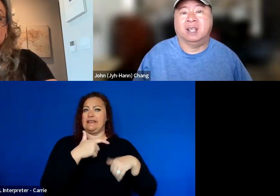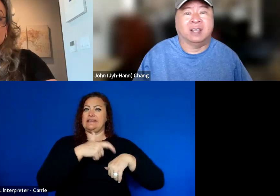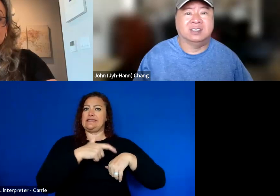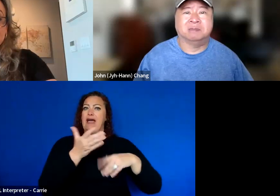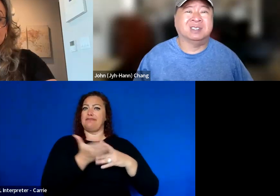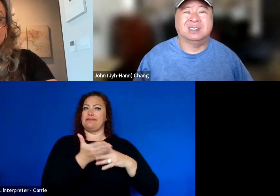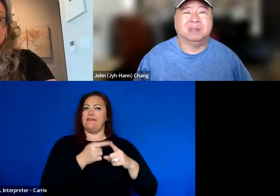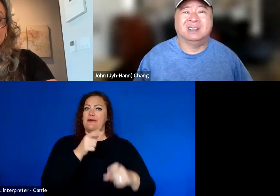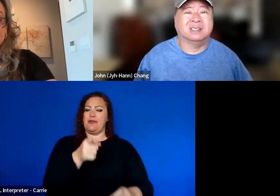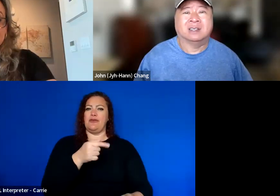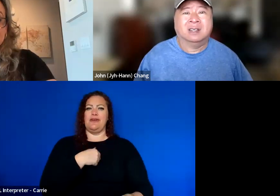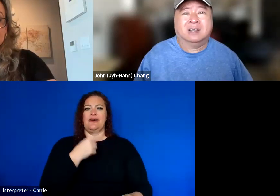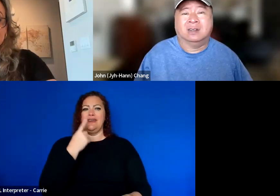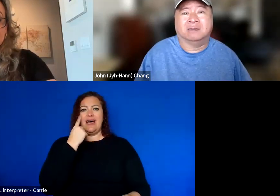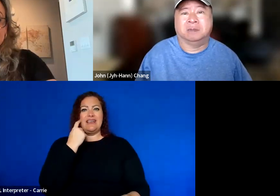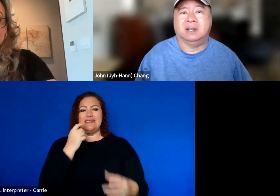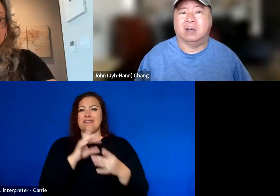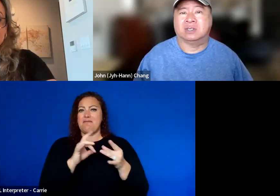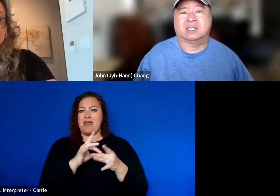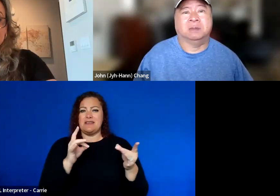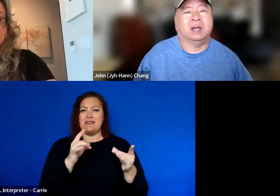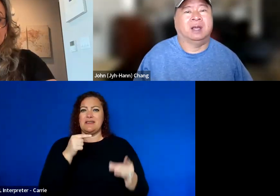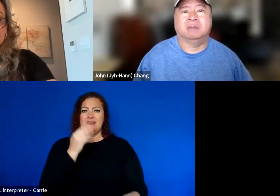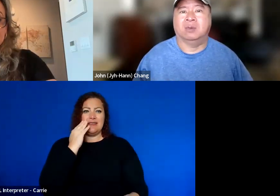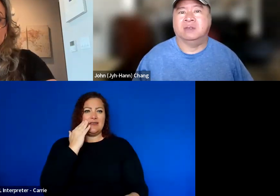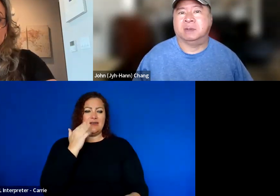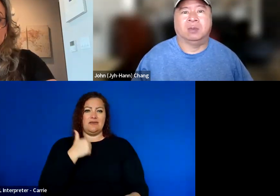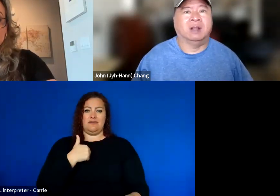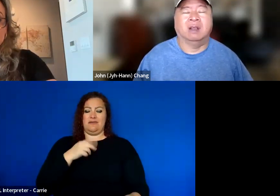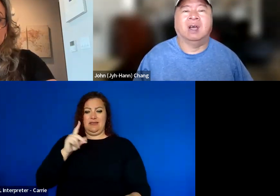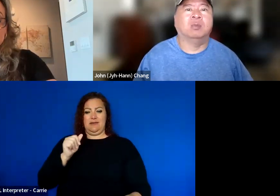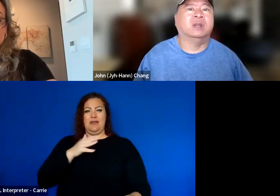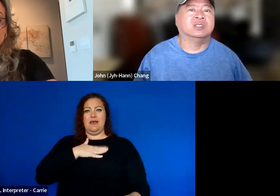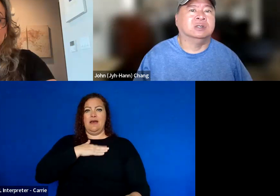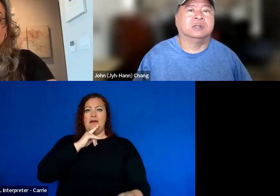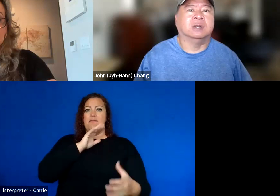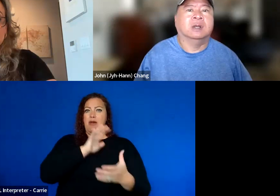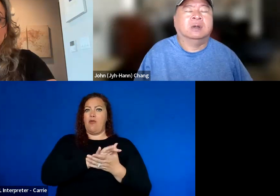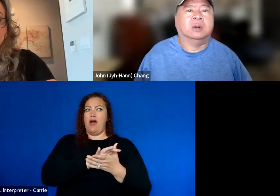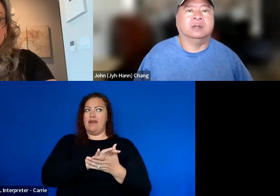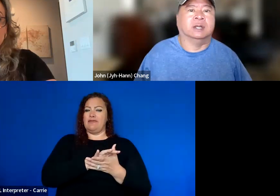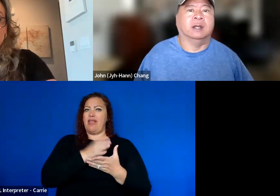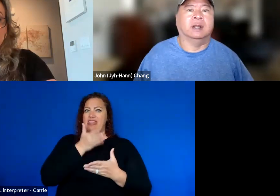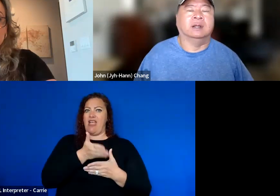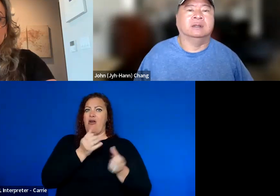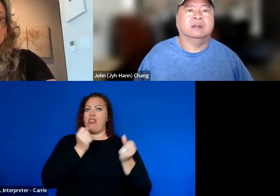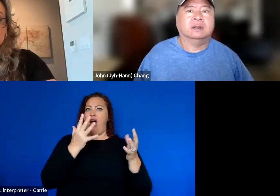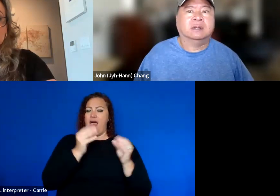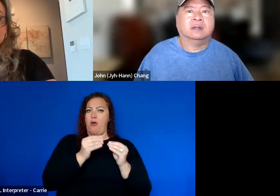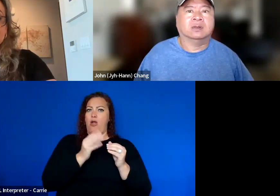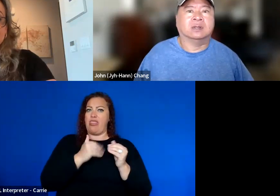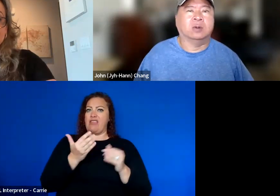you. I mean, I just mentioned at the beginning of this, being that I was disabled, my wife's been around a lot more than she usually was.